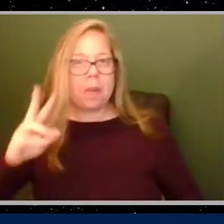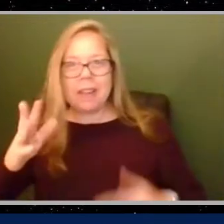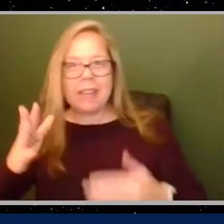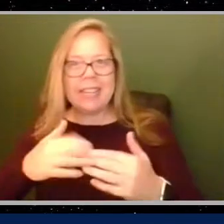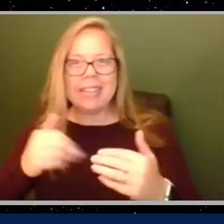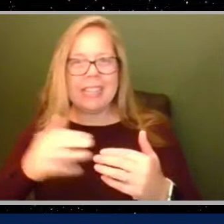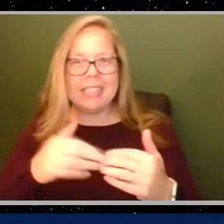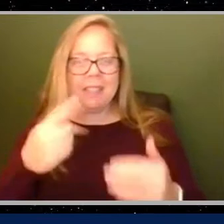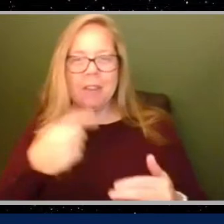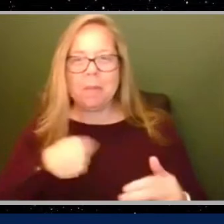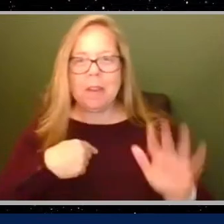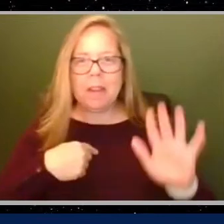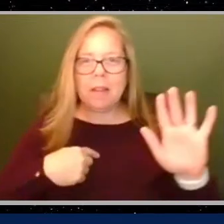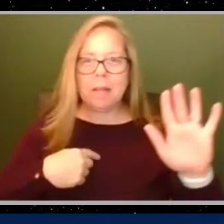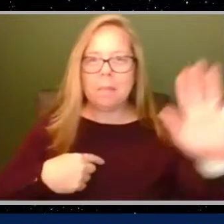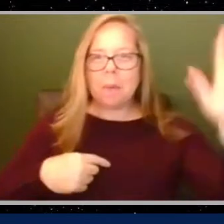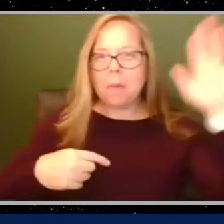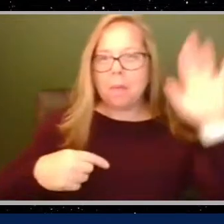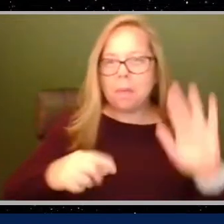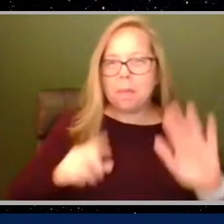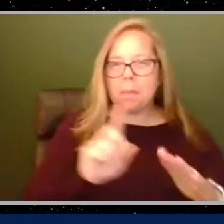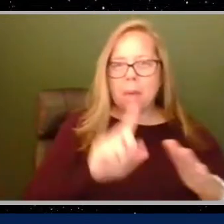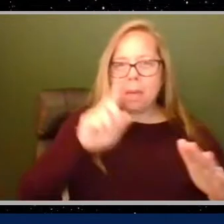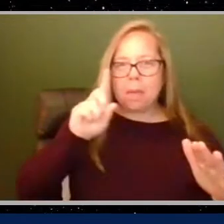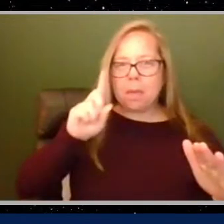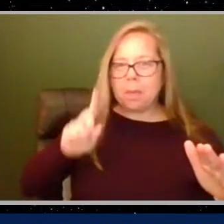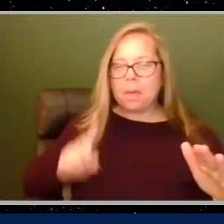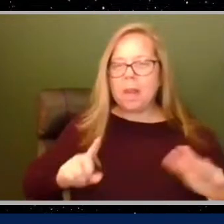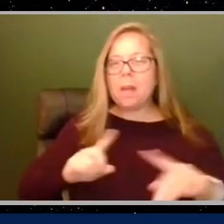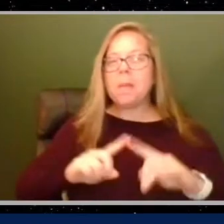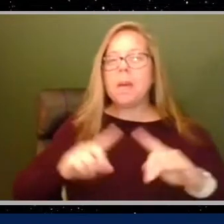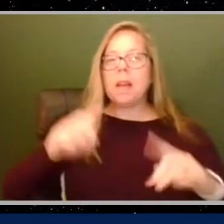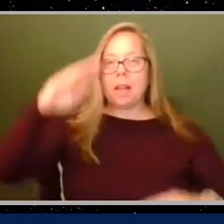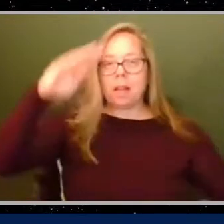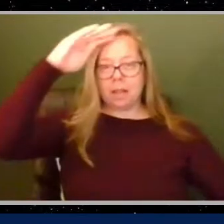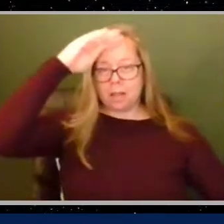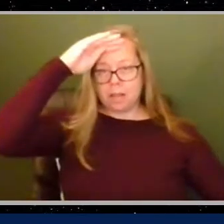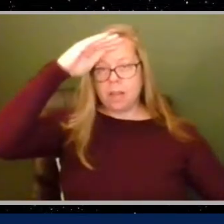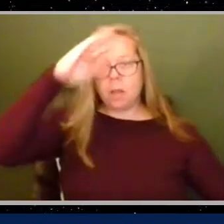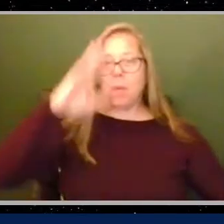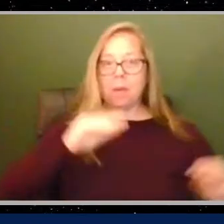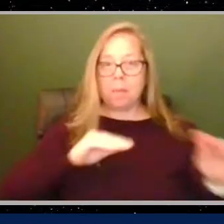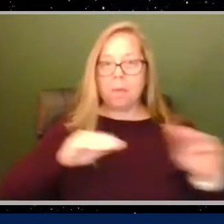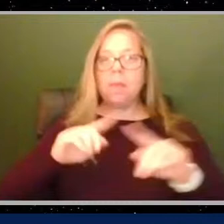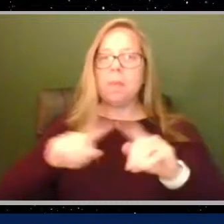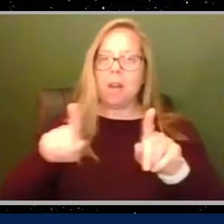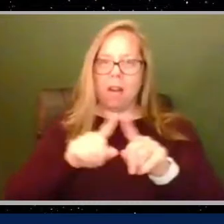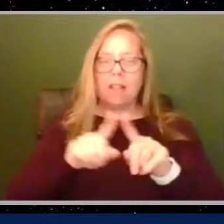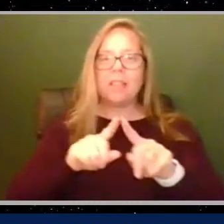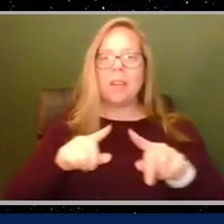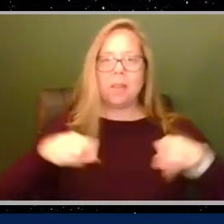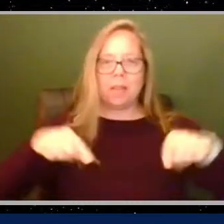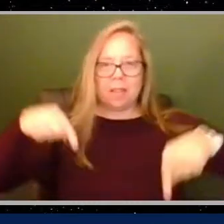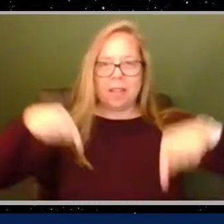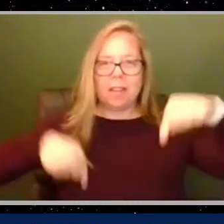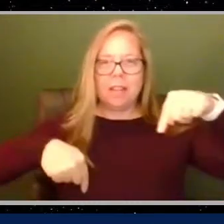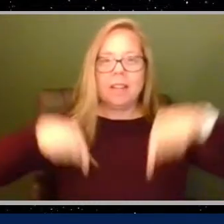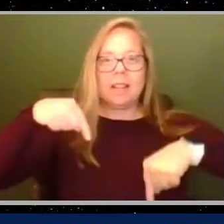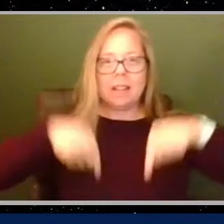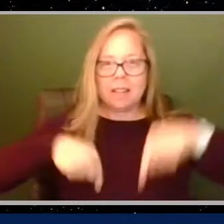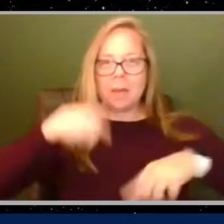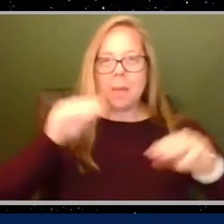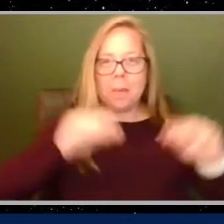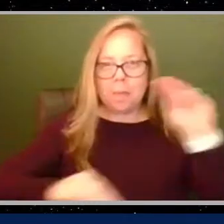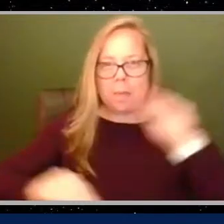need to go. As mentioned, the only issue is just, okay, your upper body's going to go, but so are your lower extremities. So what do you do to